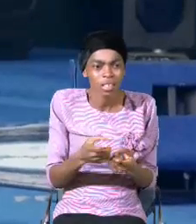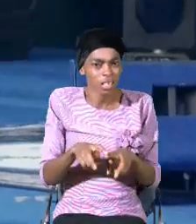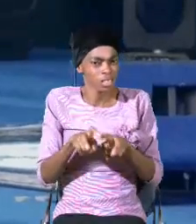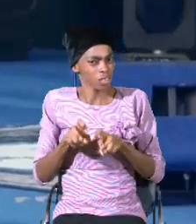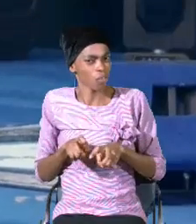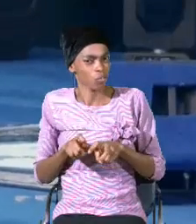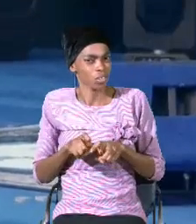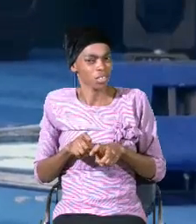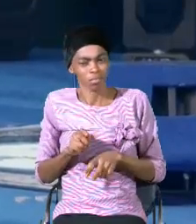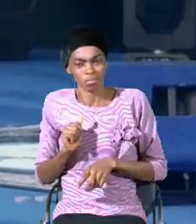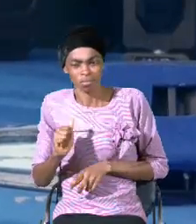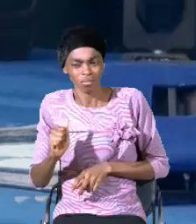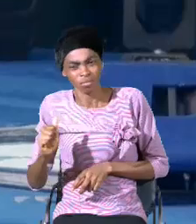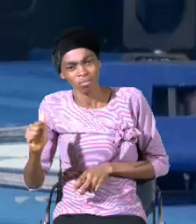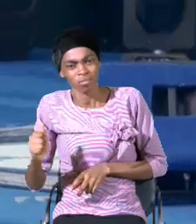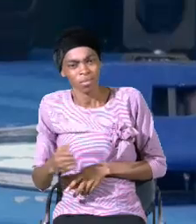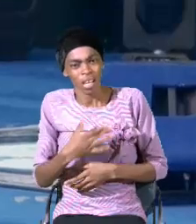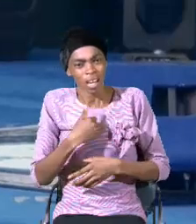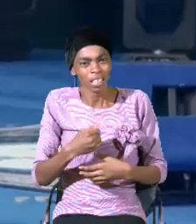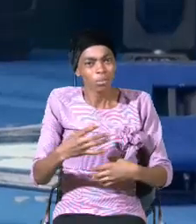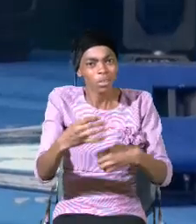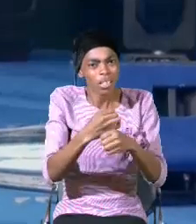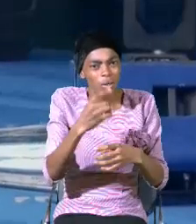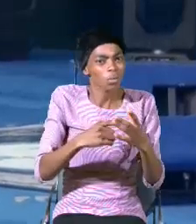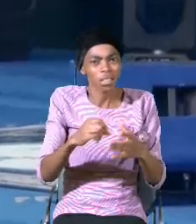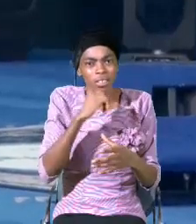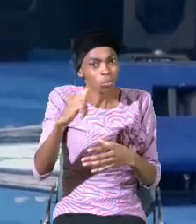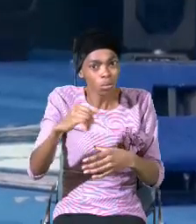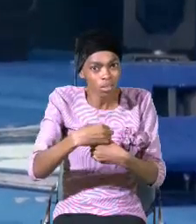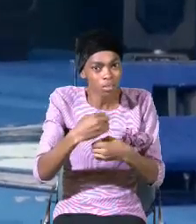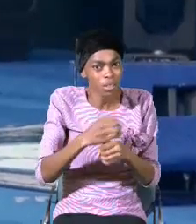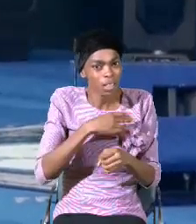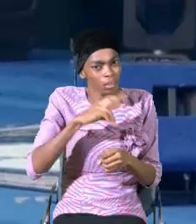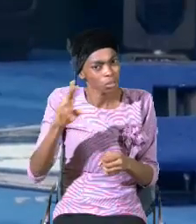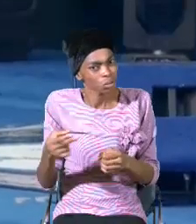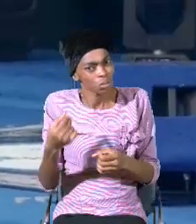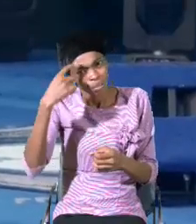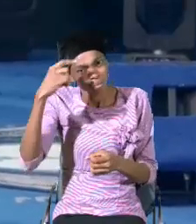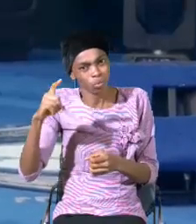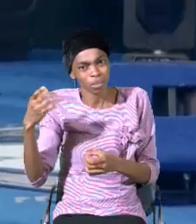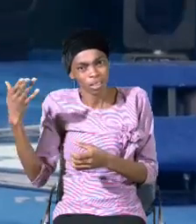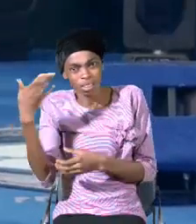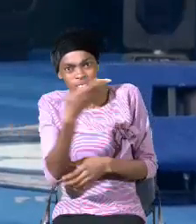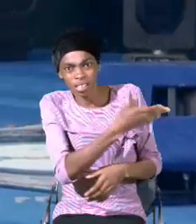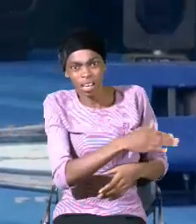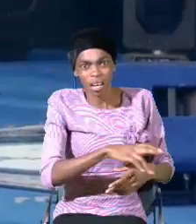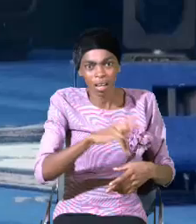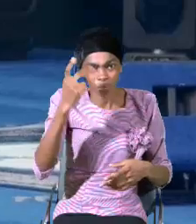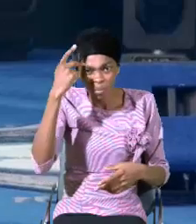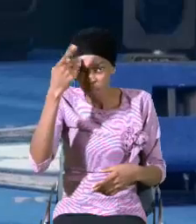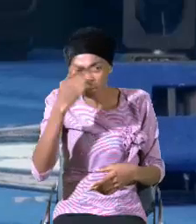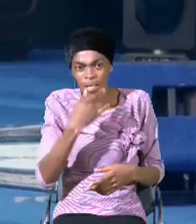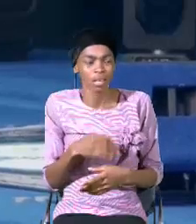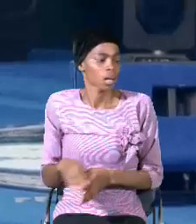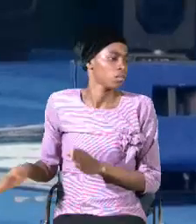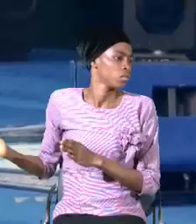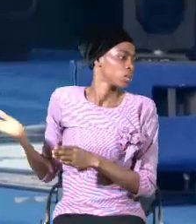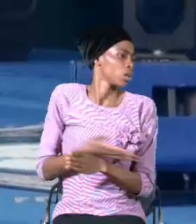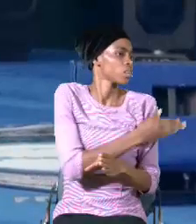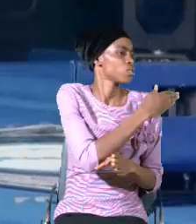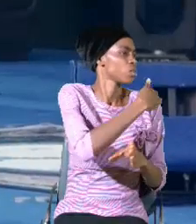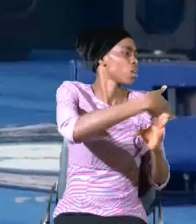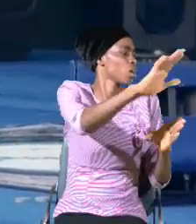they have not created and then use for their purpose and then draw you away, snatch you away from the